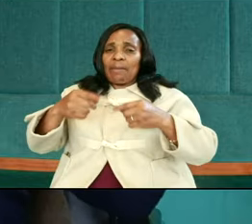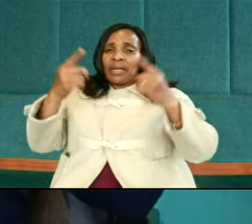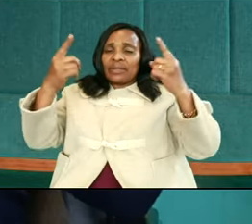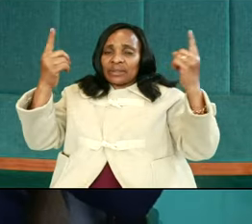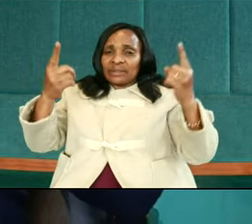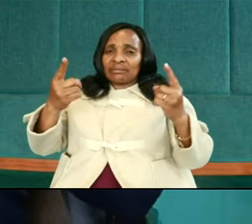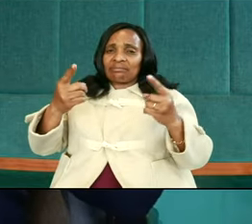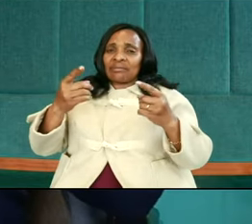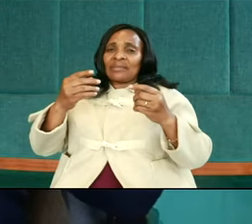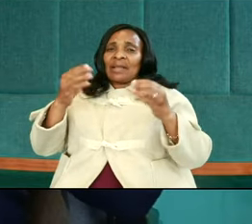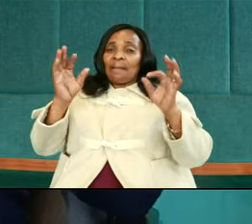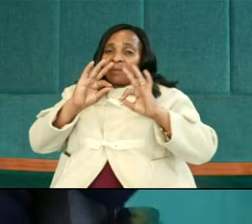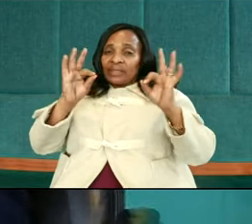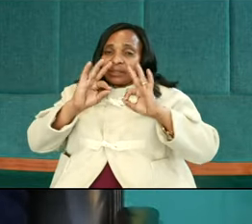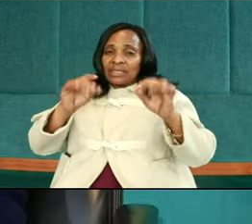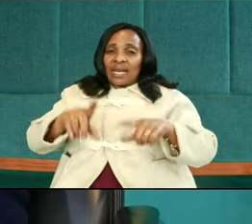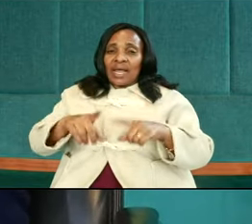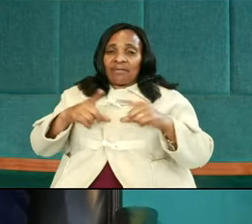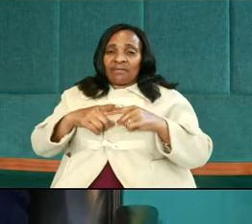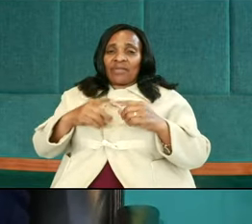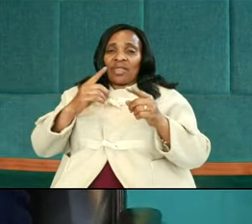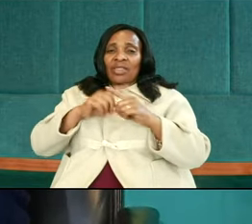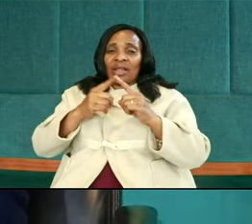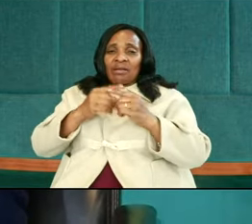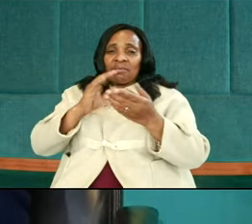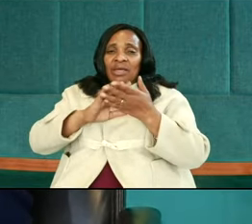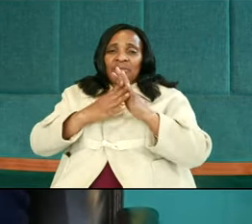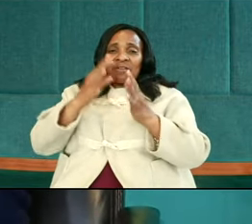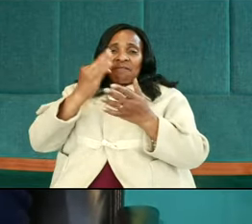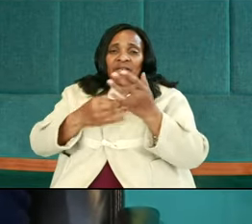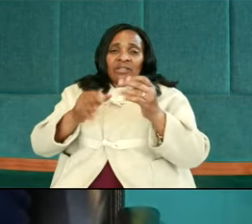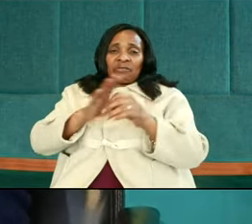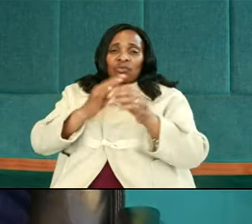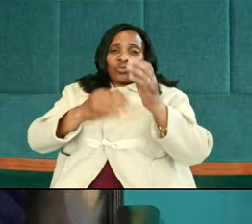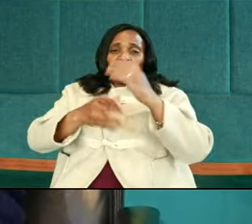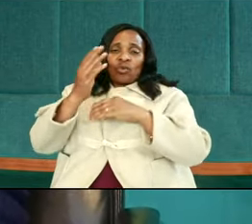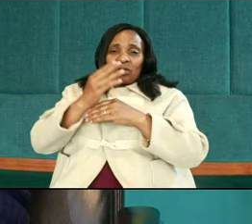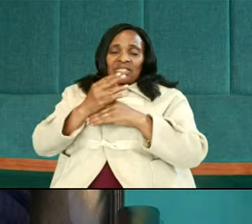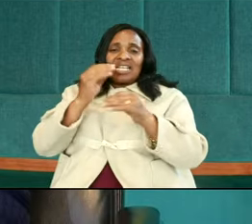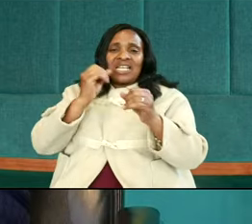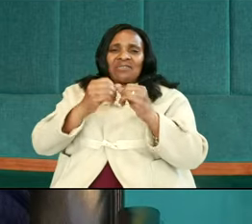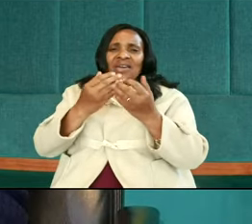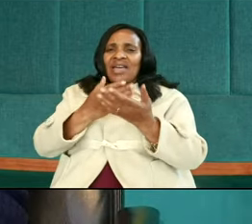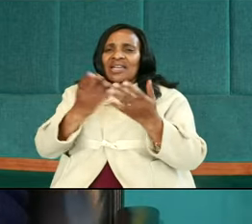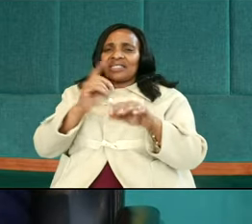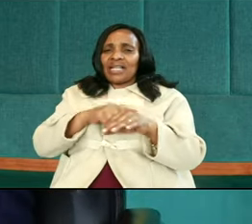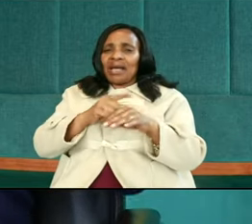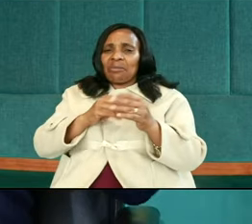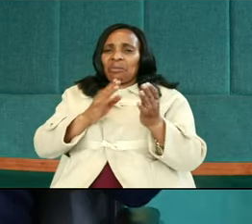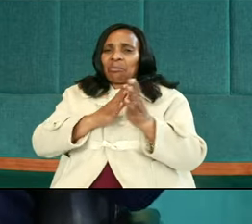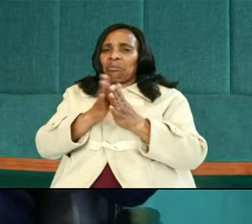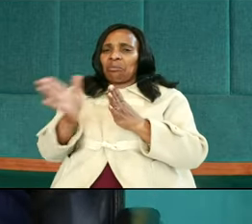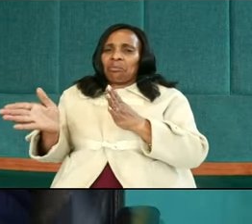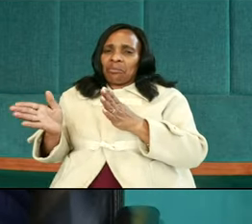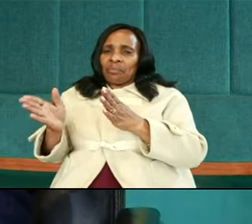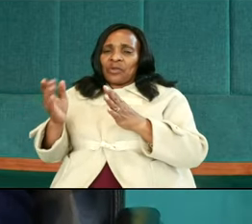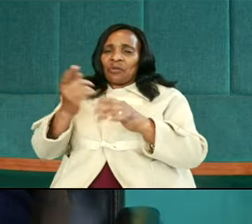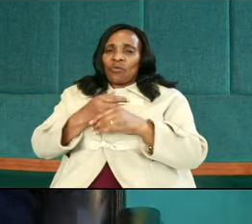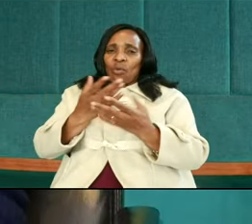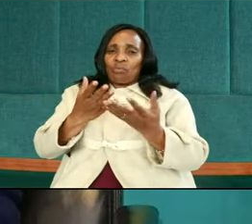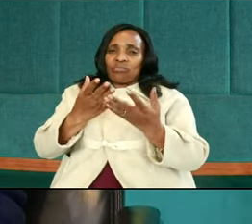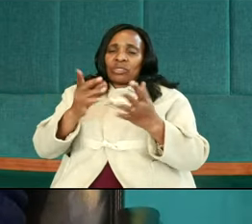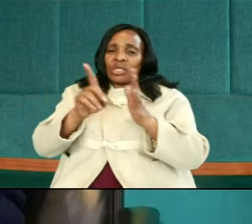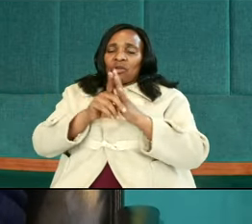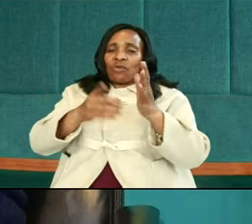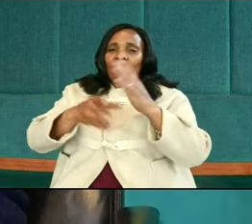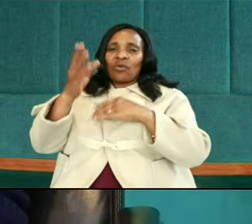amazing life and they have been faithful to God in that, if they ever deviate, and when you deviate from the laws of God,